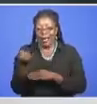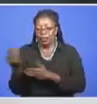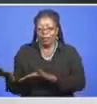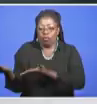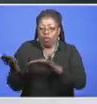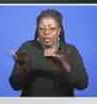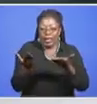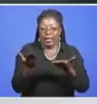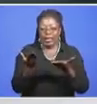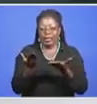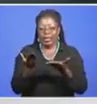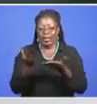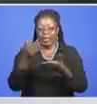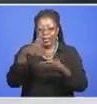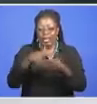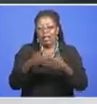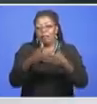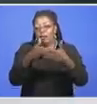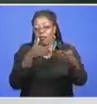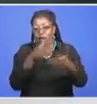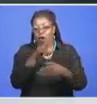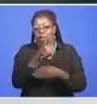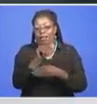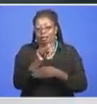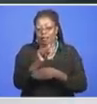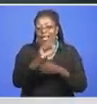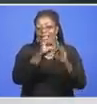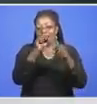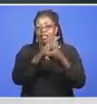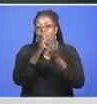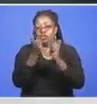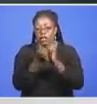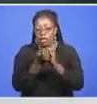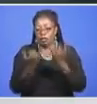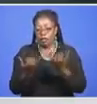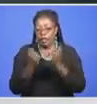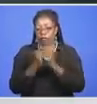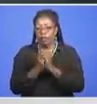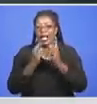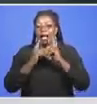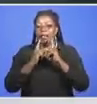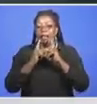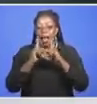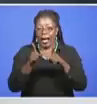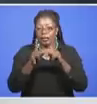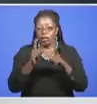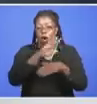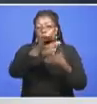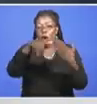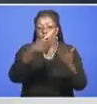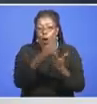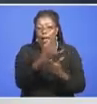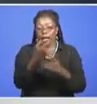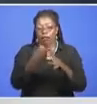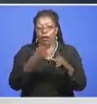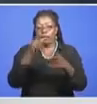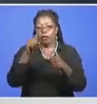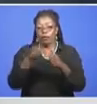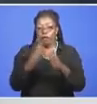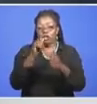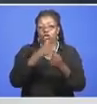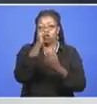in before the VAT system changed? Well, to answer your last question first, no, all items from the 1st of July would have